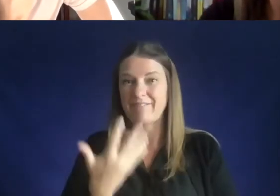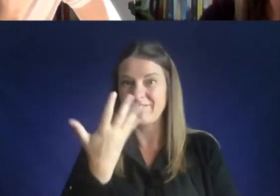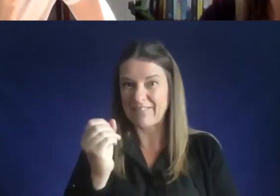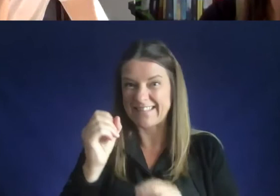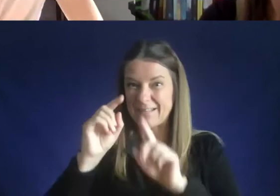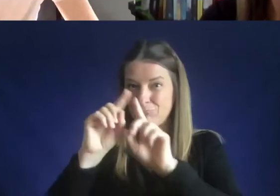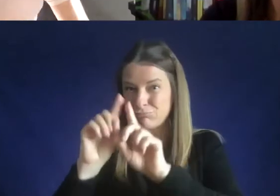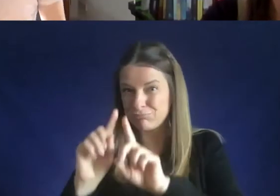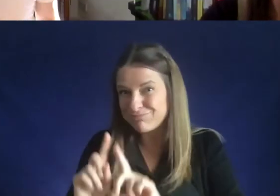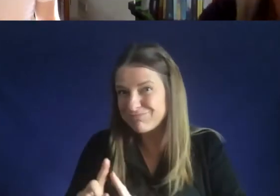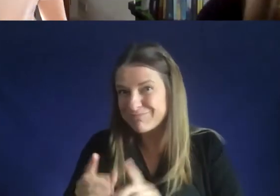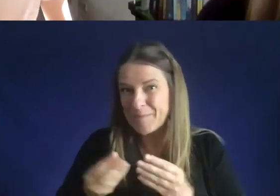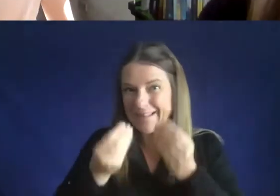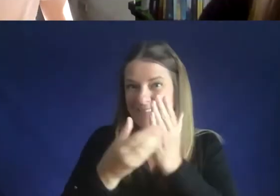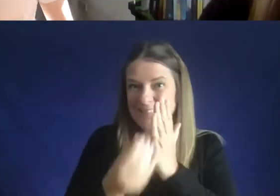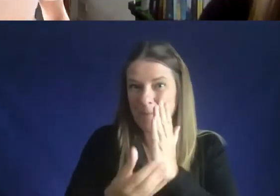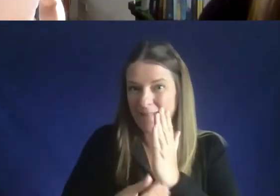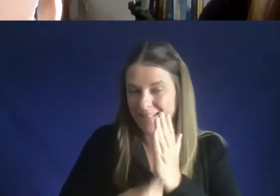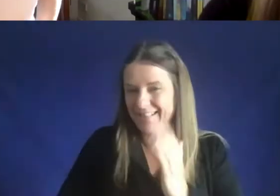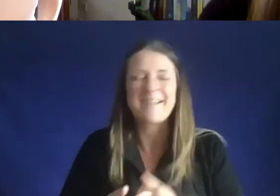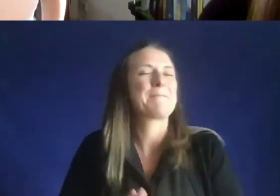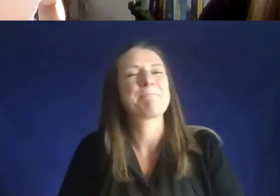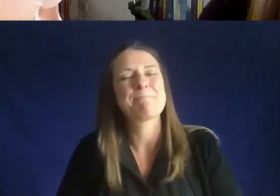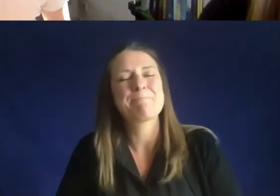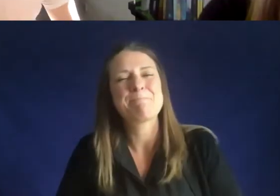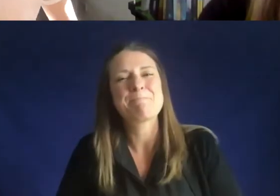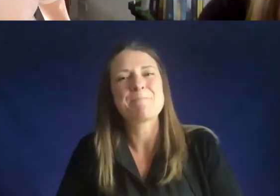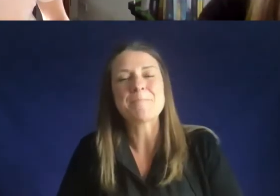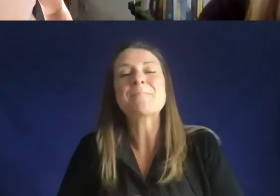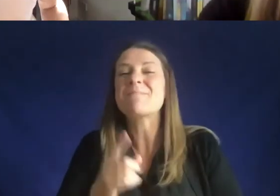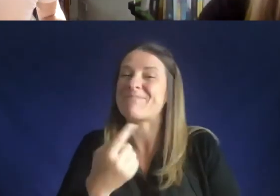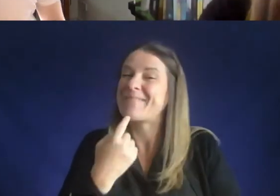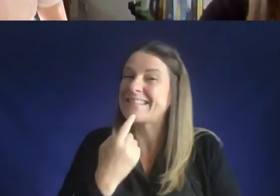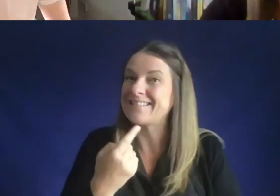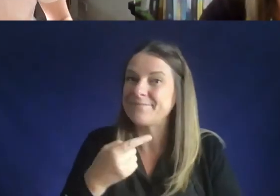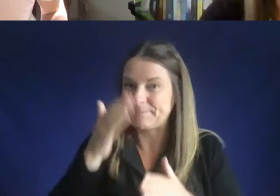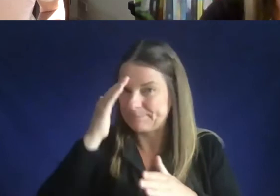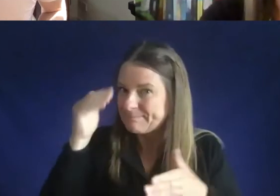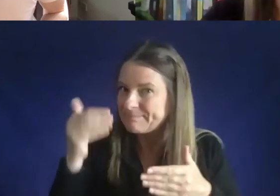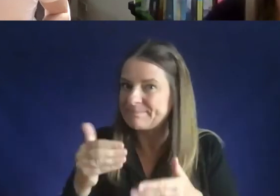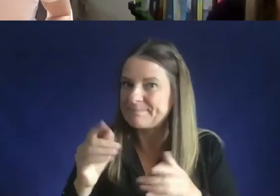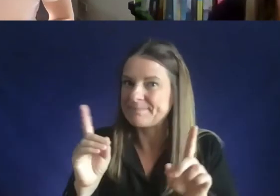give some examples. Yeah, like I said in the presentation, I was really focused on how